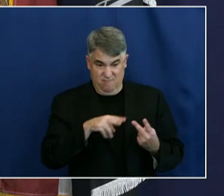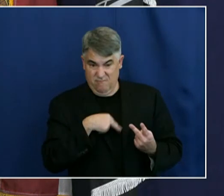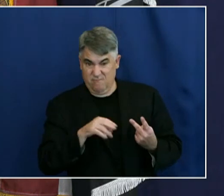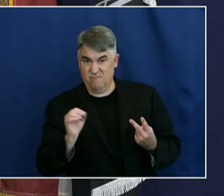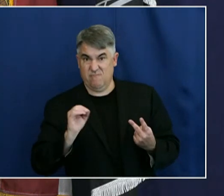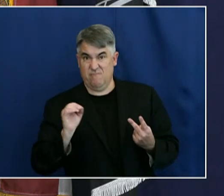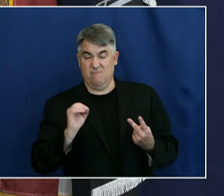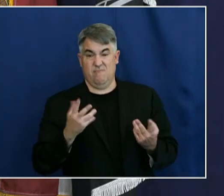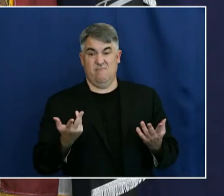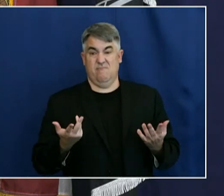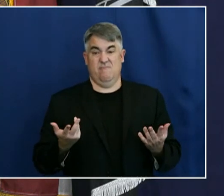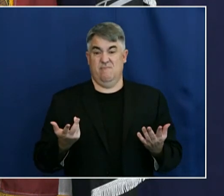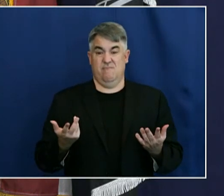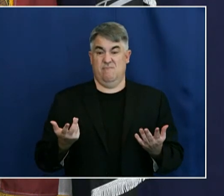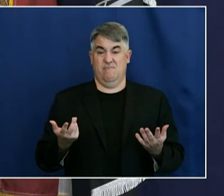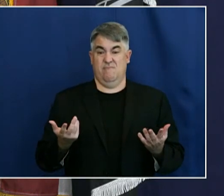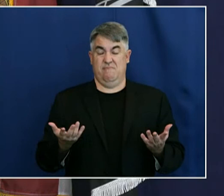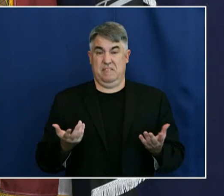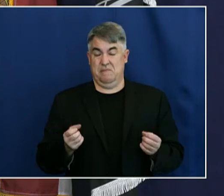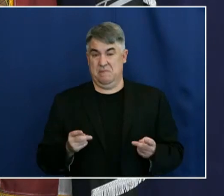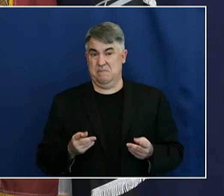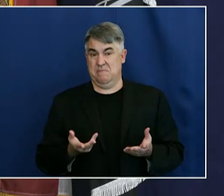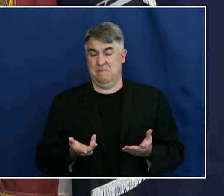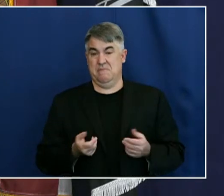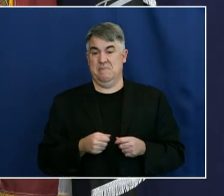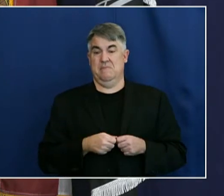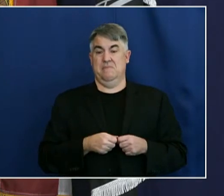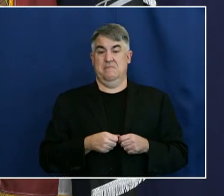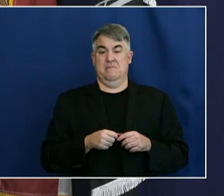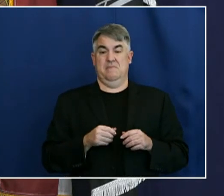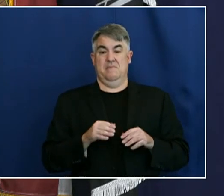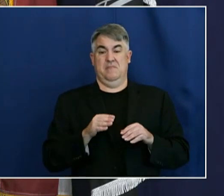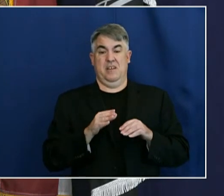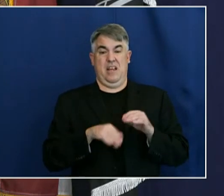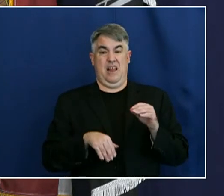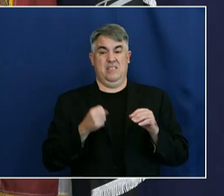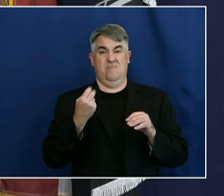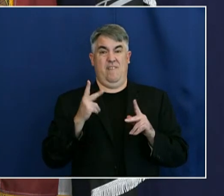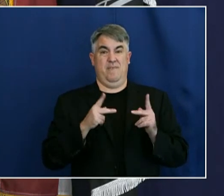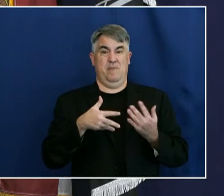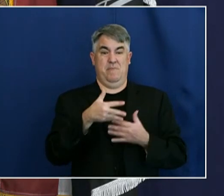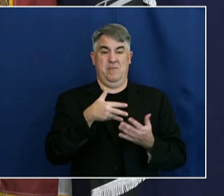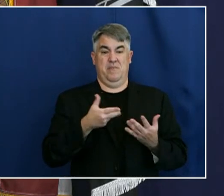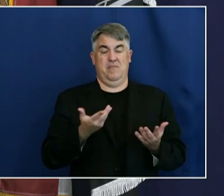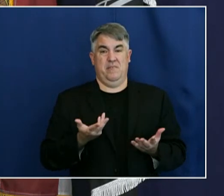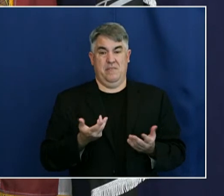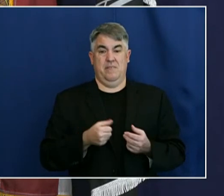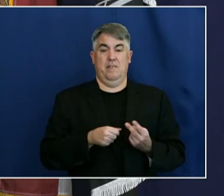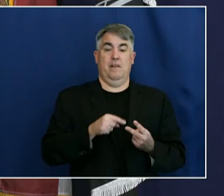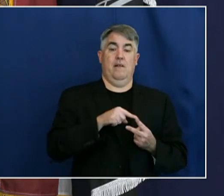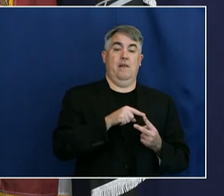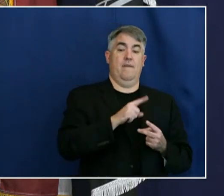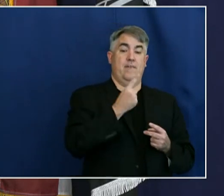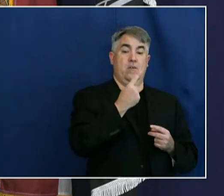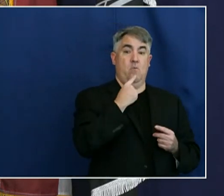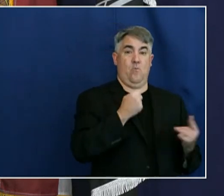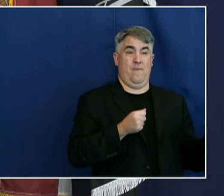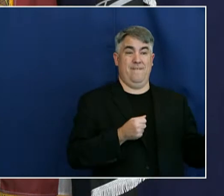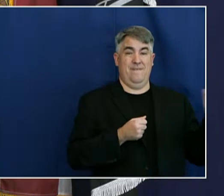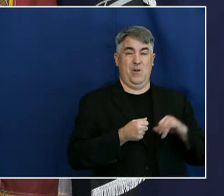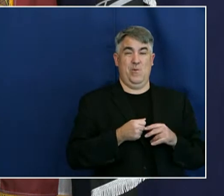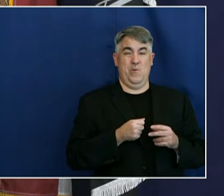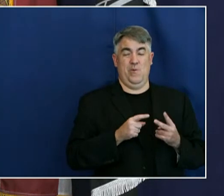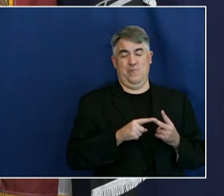less than a half dozen individuals for the county resident. And the